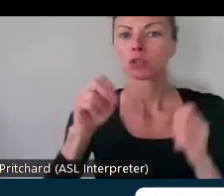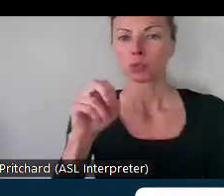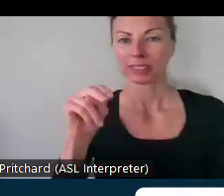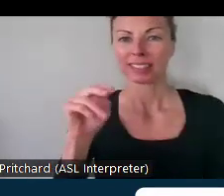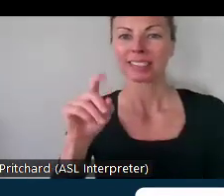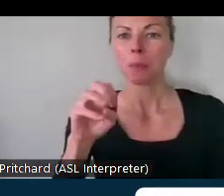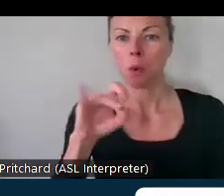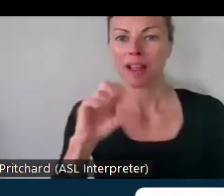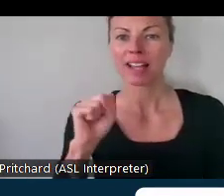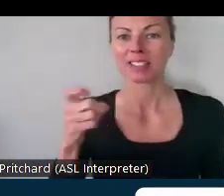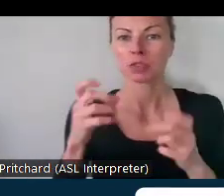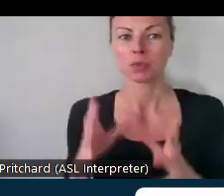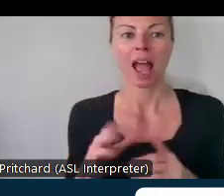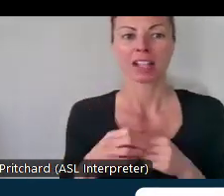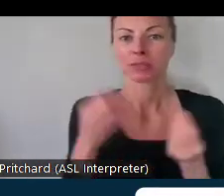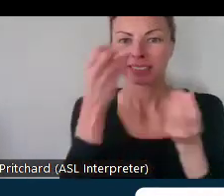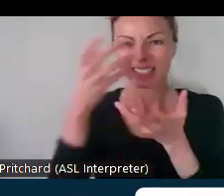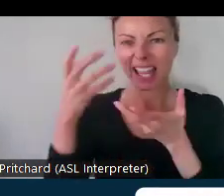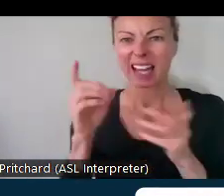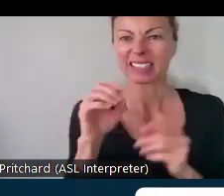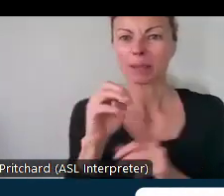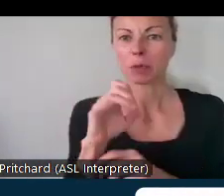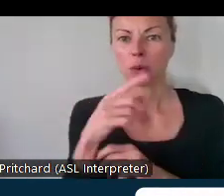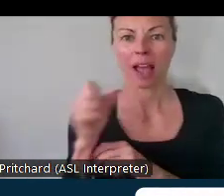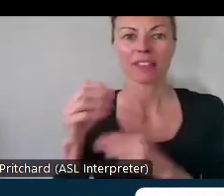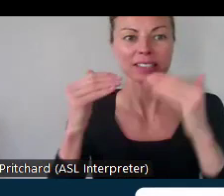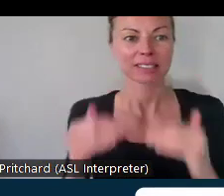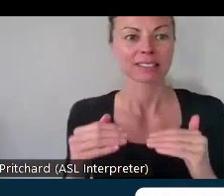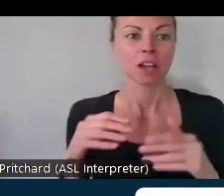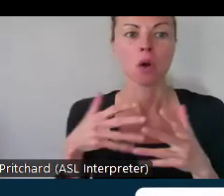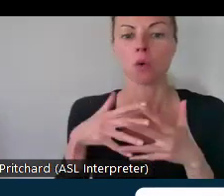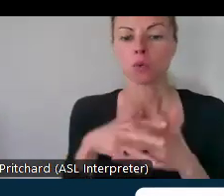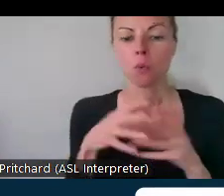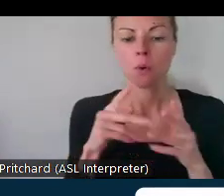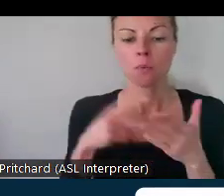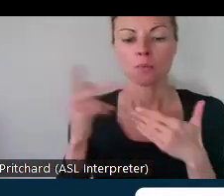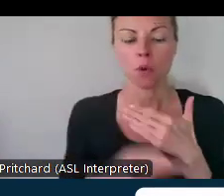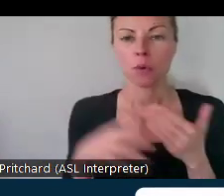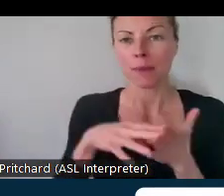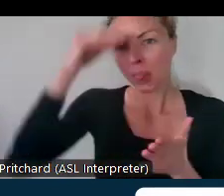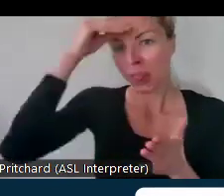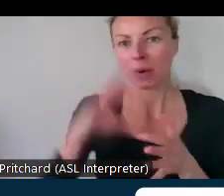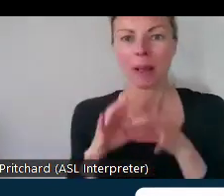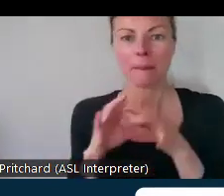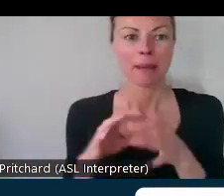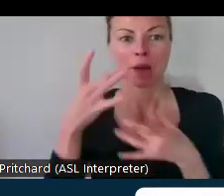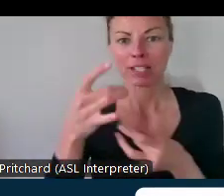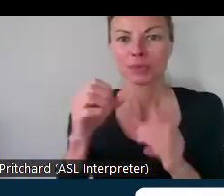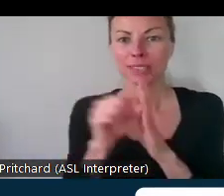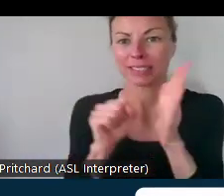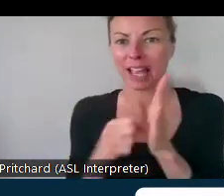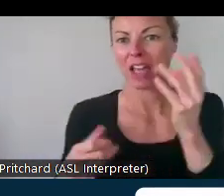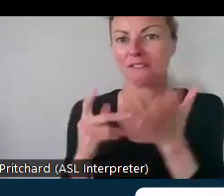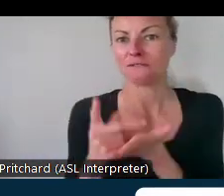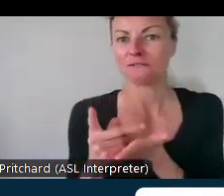and demographics. We'll move on to core programs and then learn about the intrastate funding formula and then hear